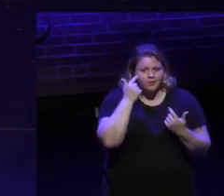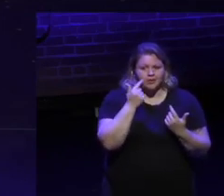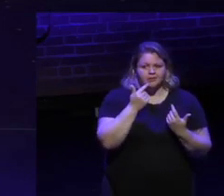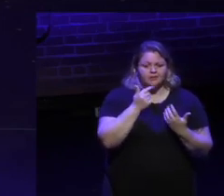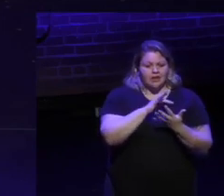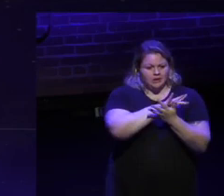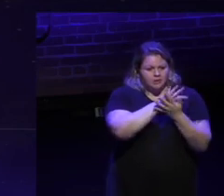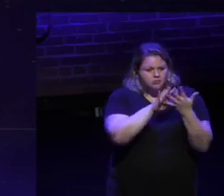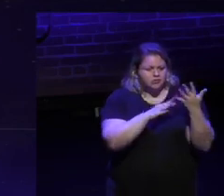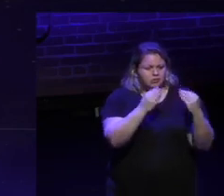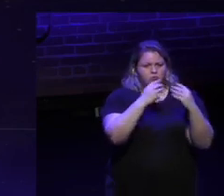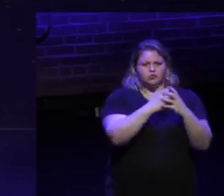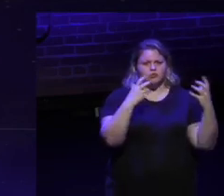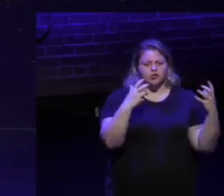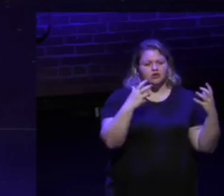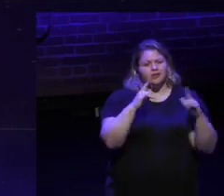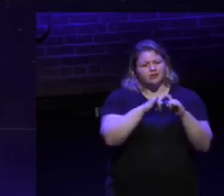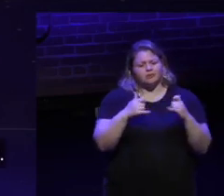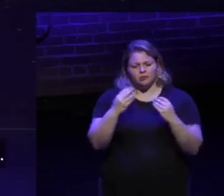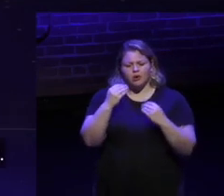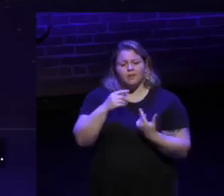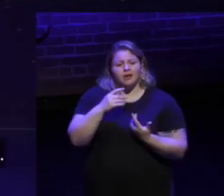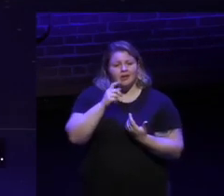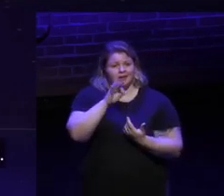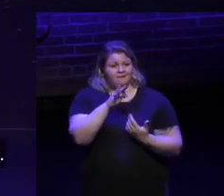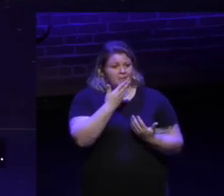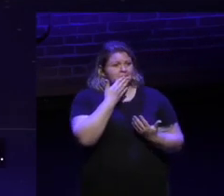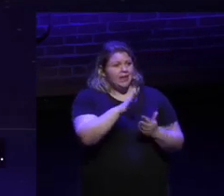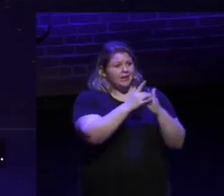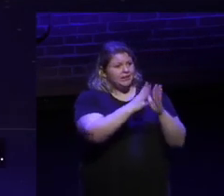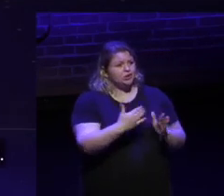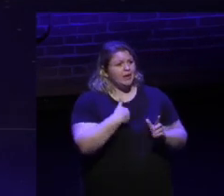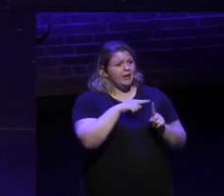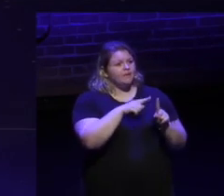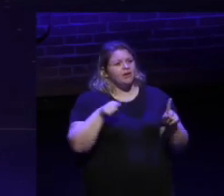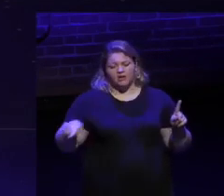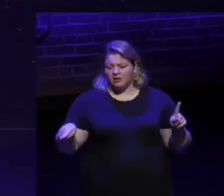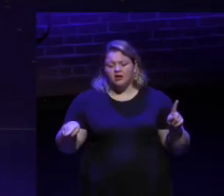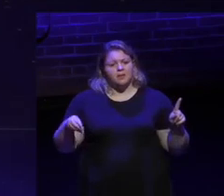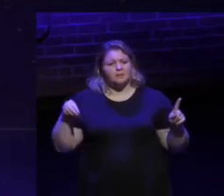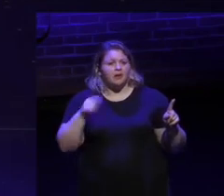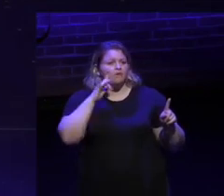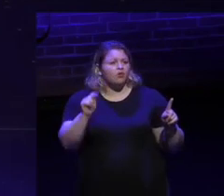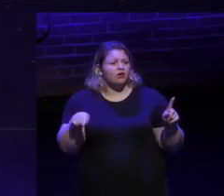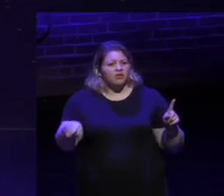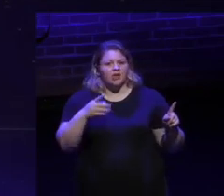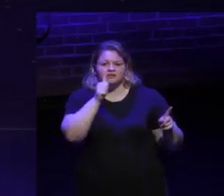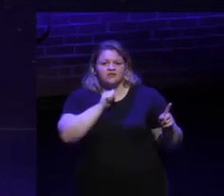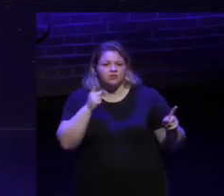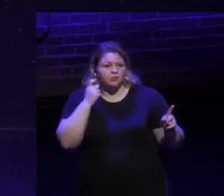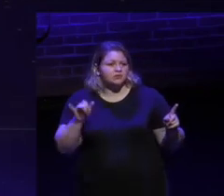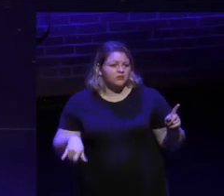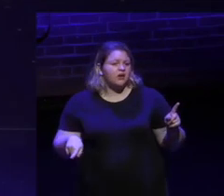price when there are failures in leadership? And to no one's surprise, it's usually the most vulnerable among us. But while I was working in Chelsea, I was always living in